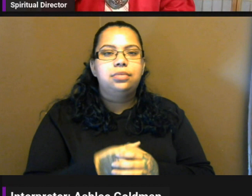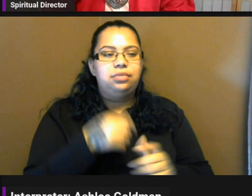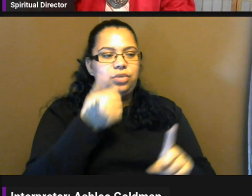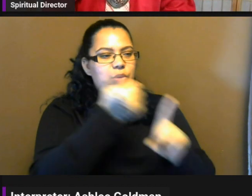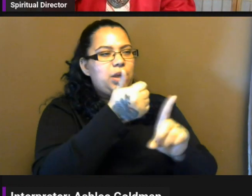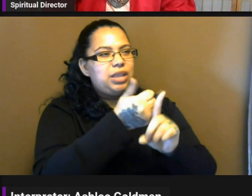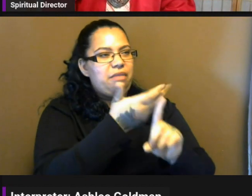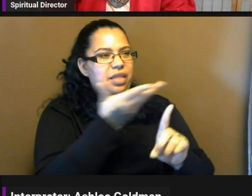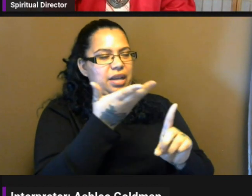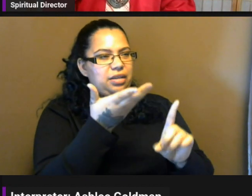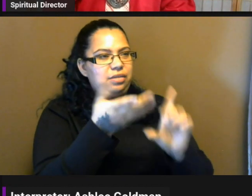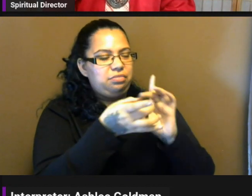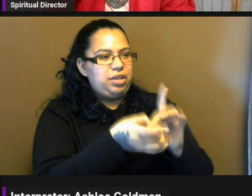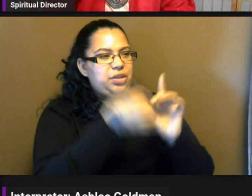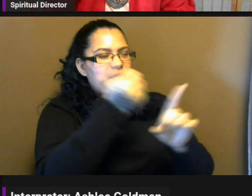yourself?